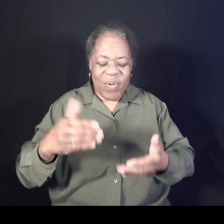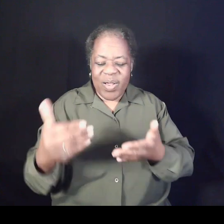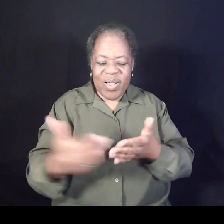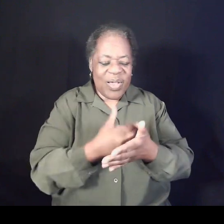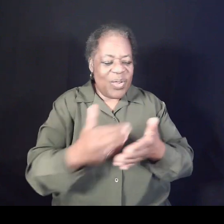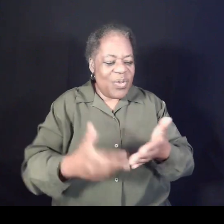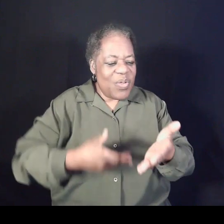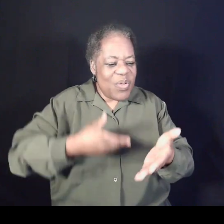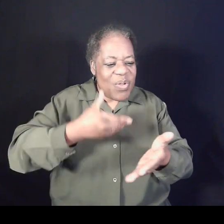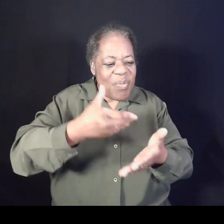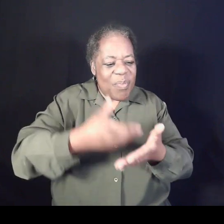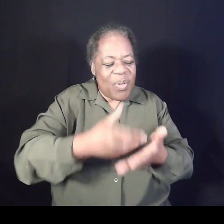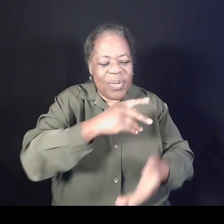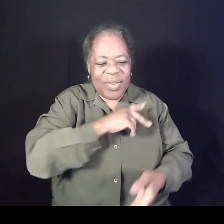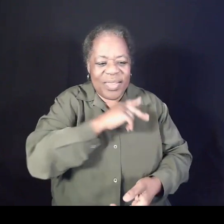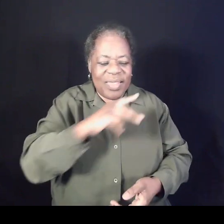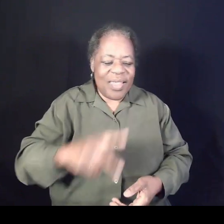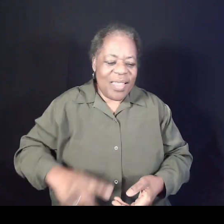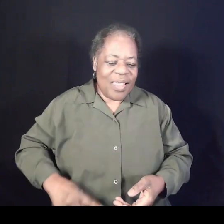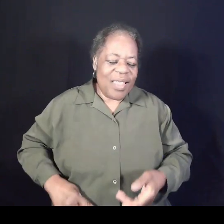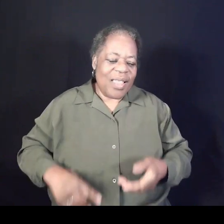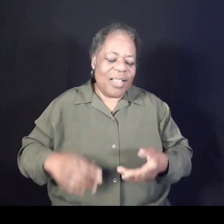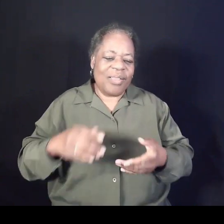newborn King.